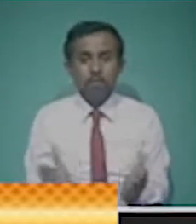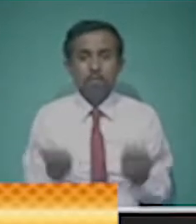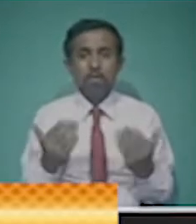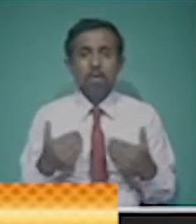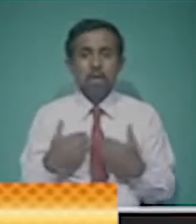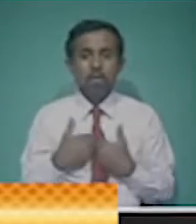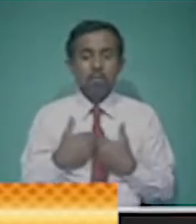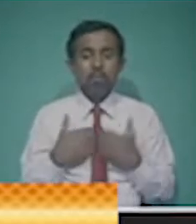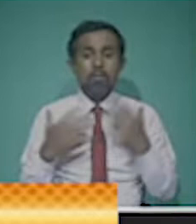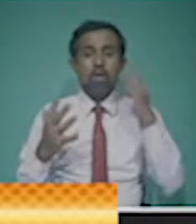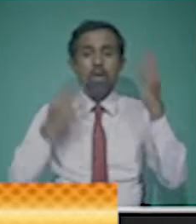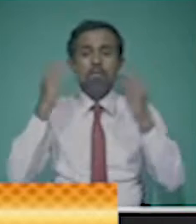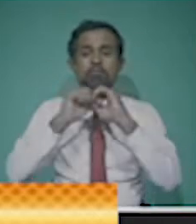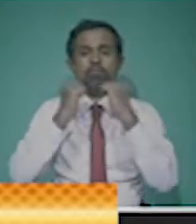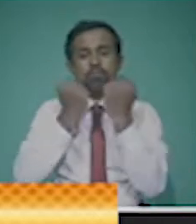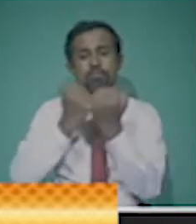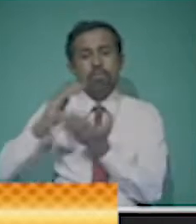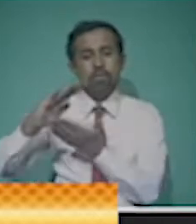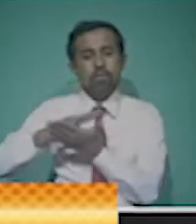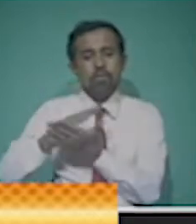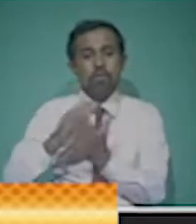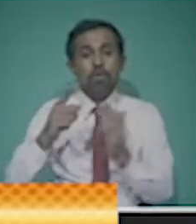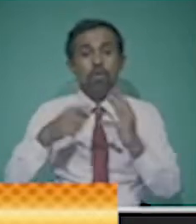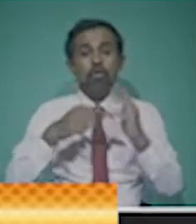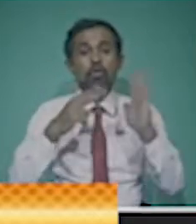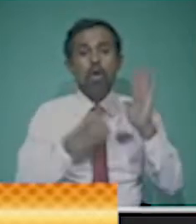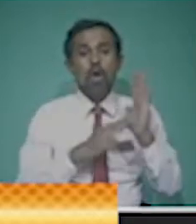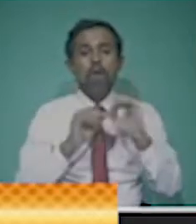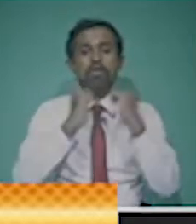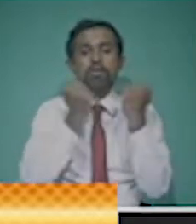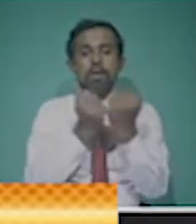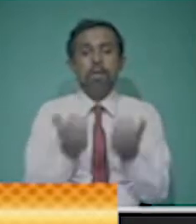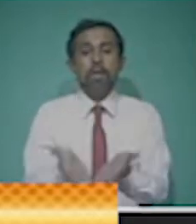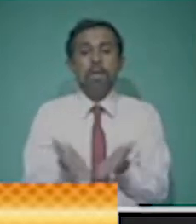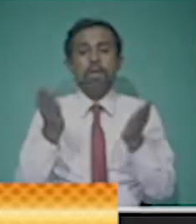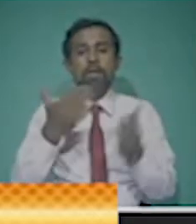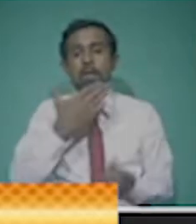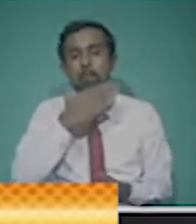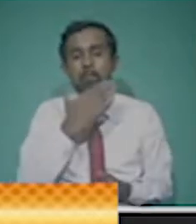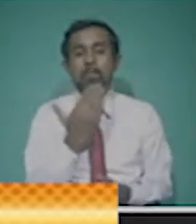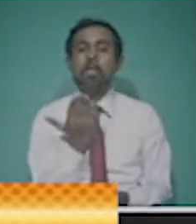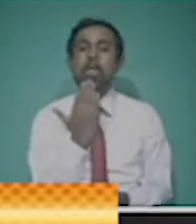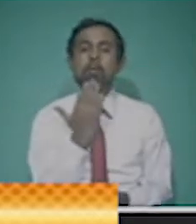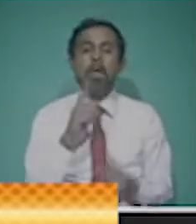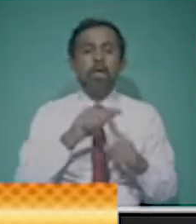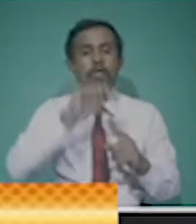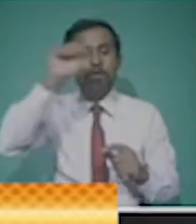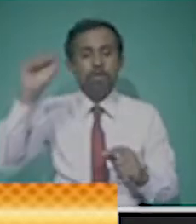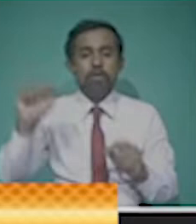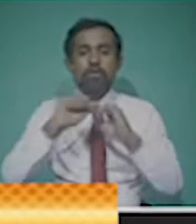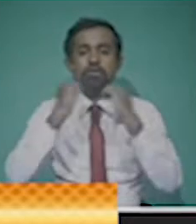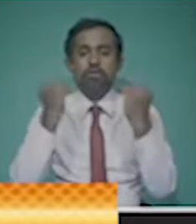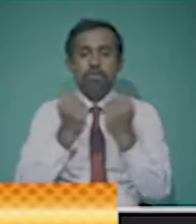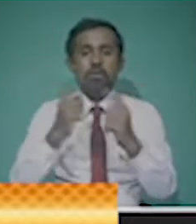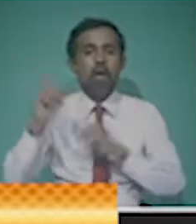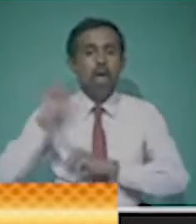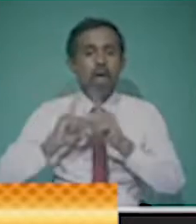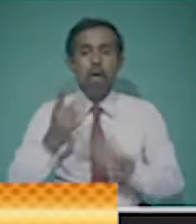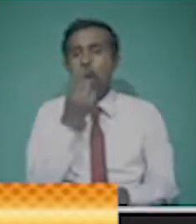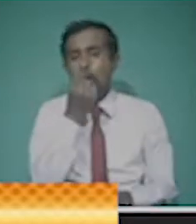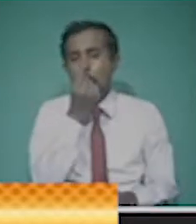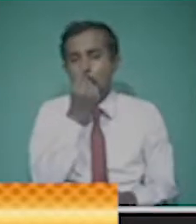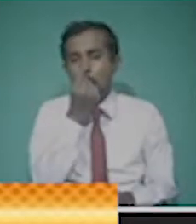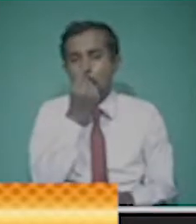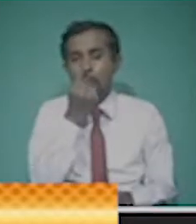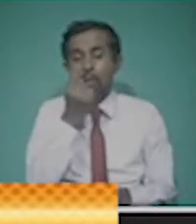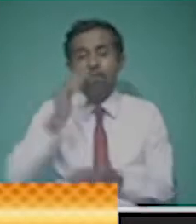Japan, Canada and Australia to implement social safety affirmative action program in respect of the alarming food